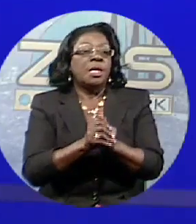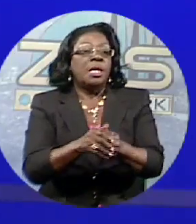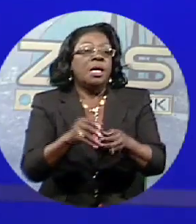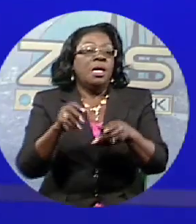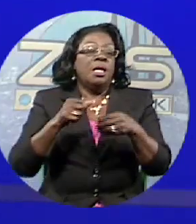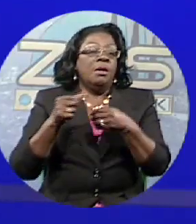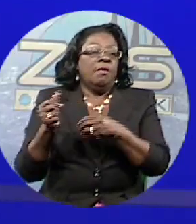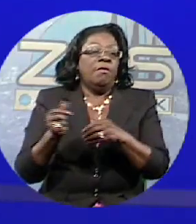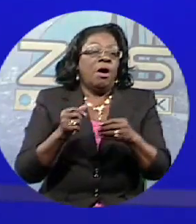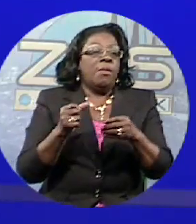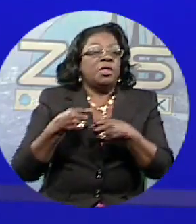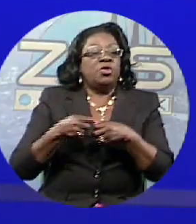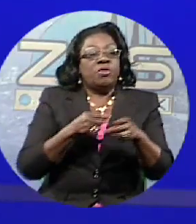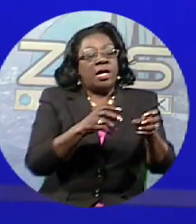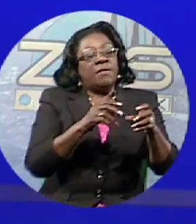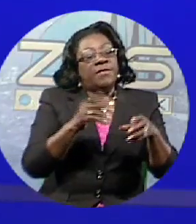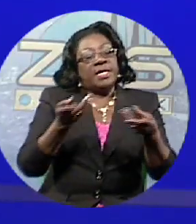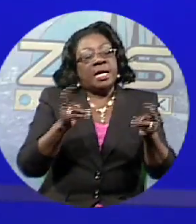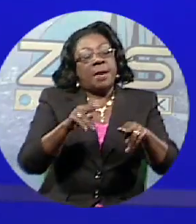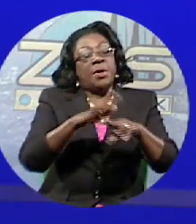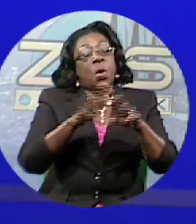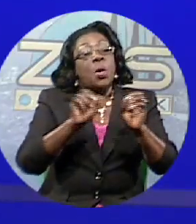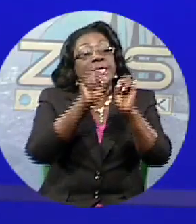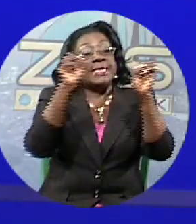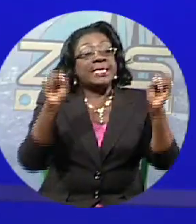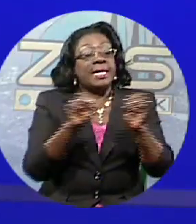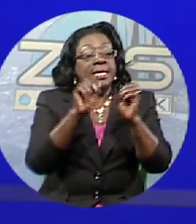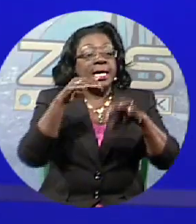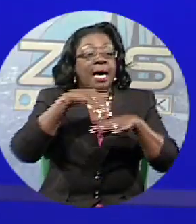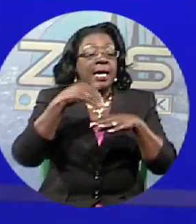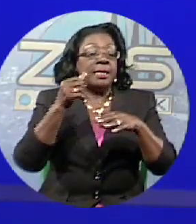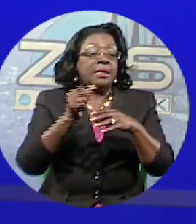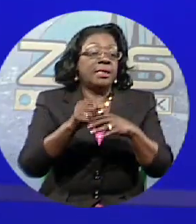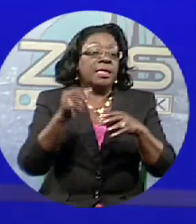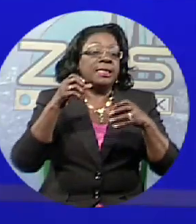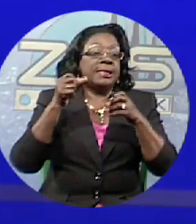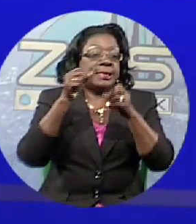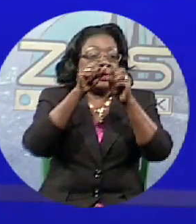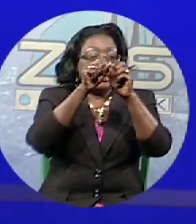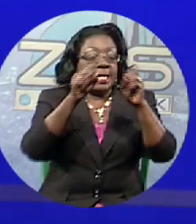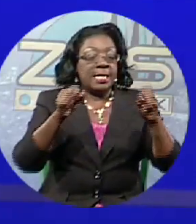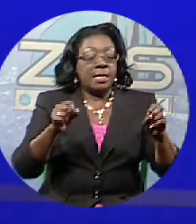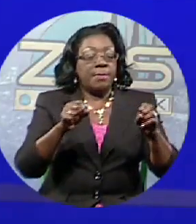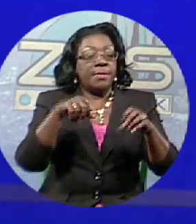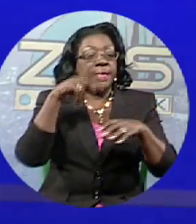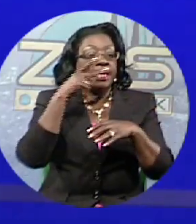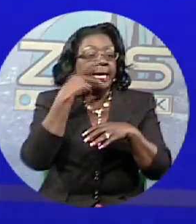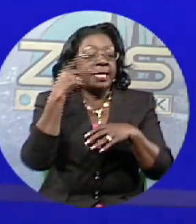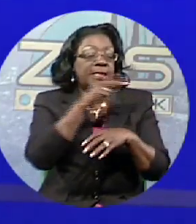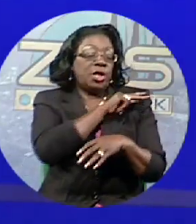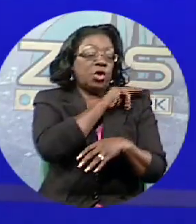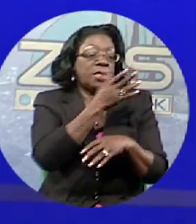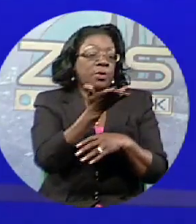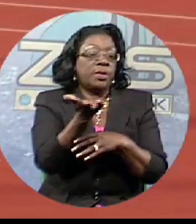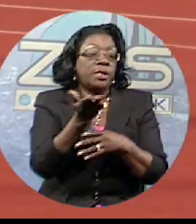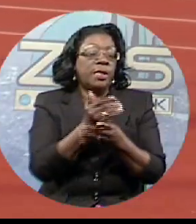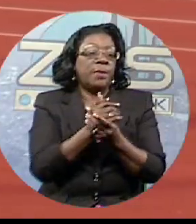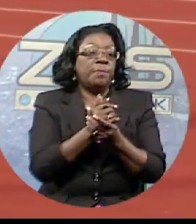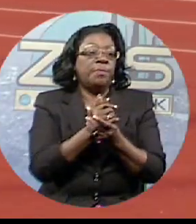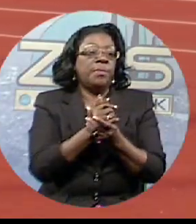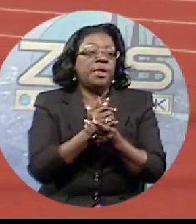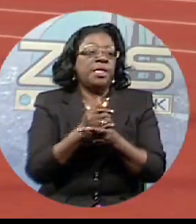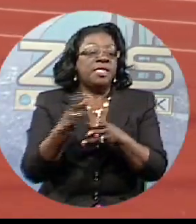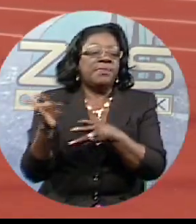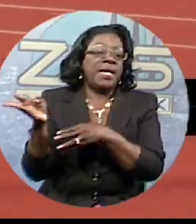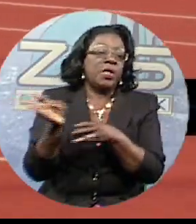Field Classic took place on Saturday at the original Thomas A. Robinson Stadium. Our Kelsey Johnson was there. Despite the